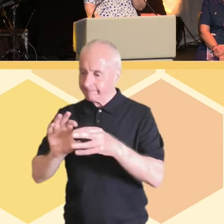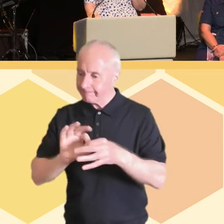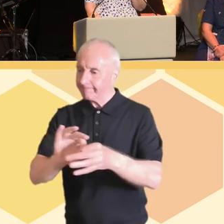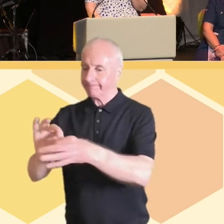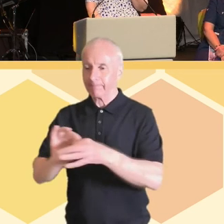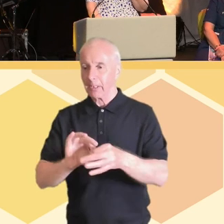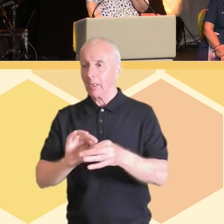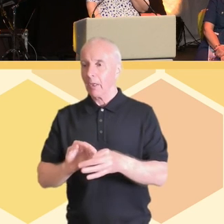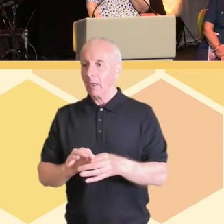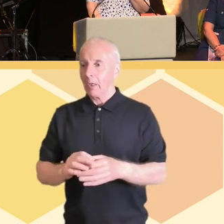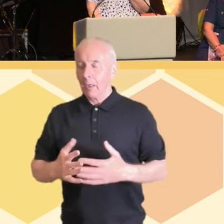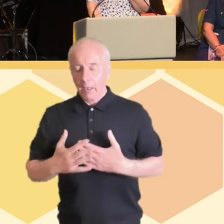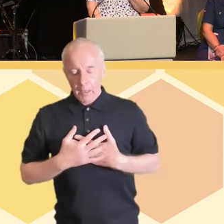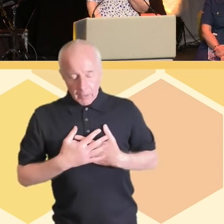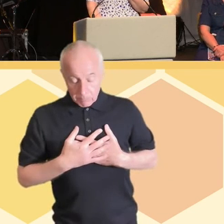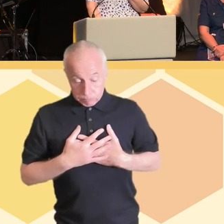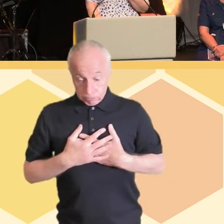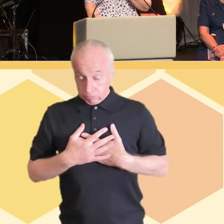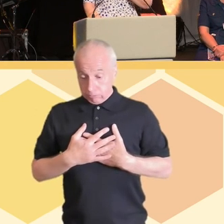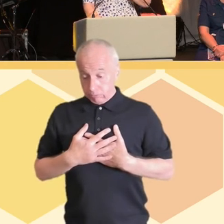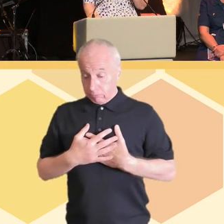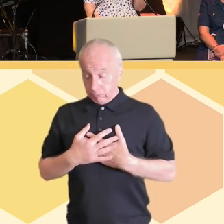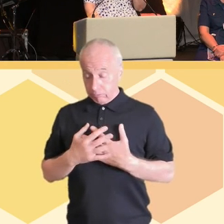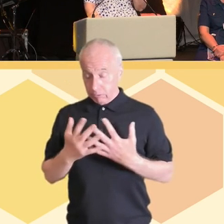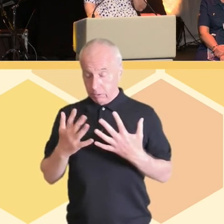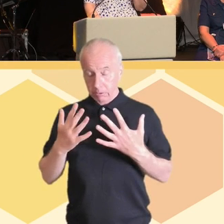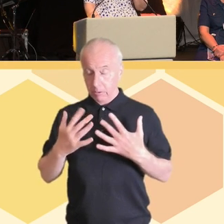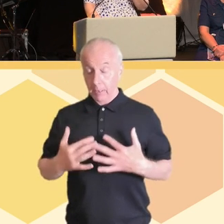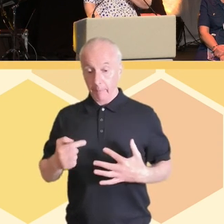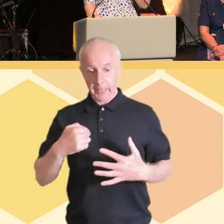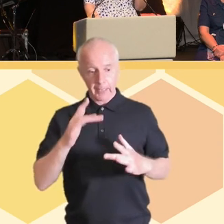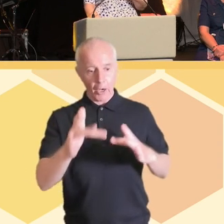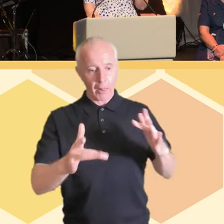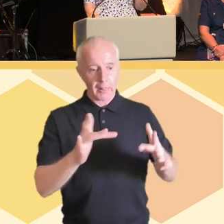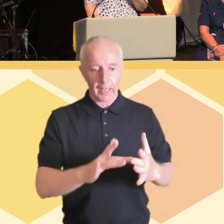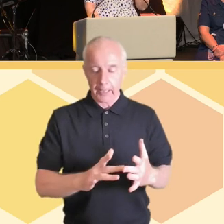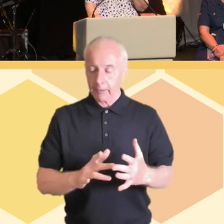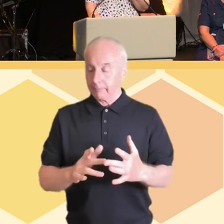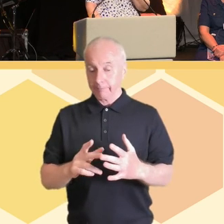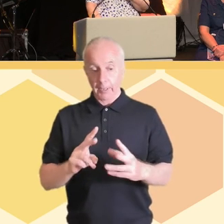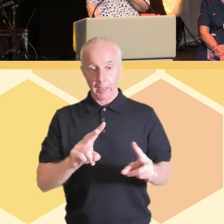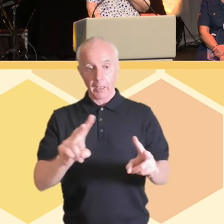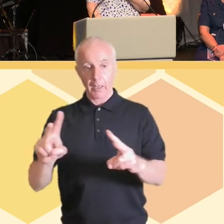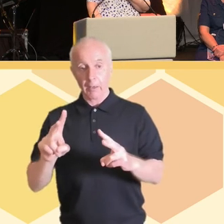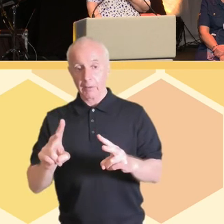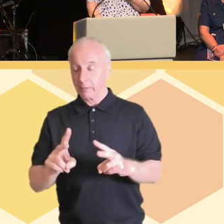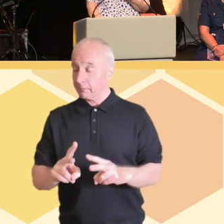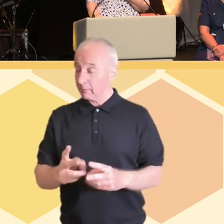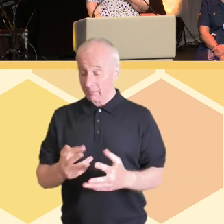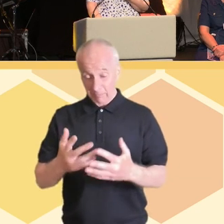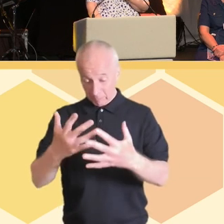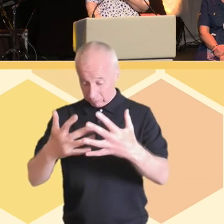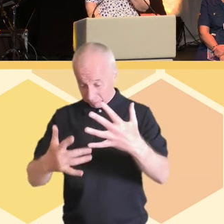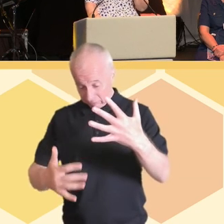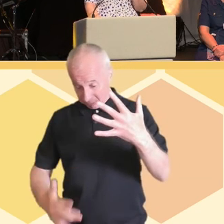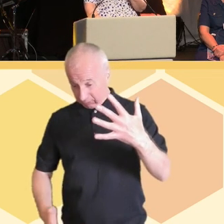suddenly had one of those kind of incredible moments as a leader when I was online and I saw how many British Baptists there were on that